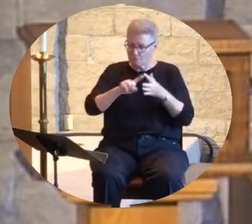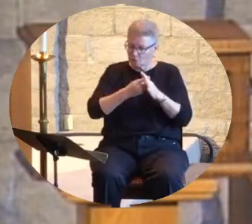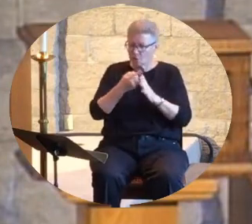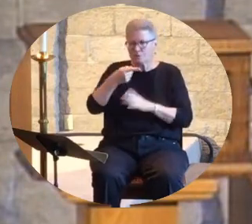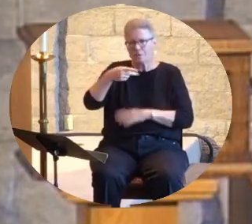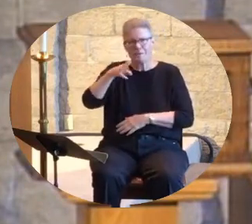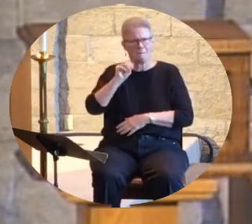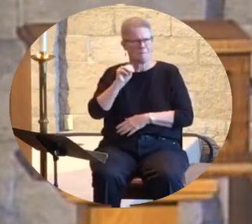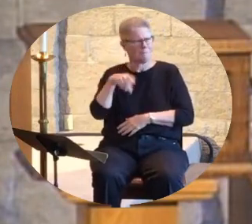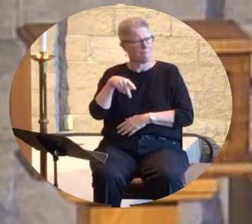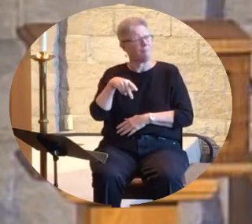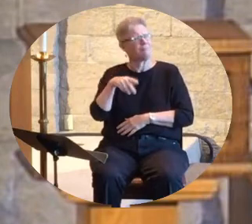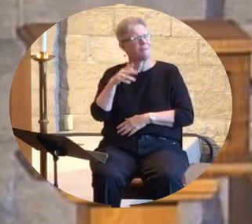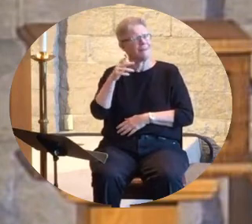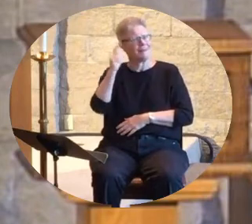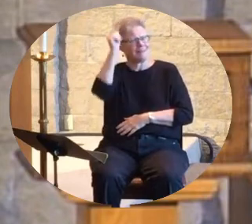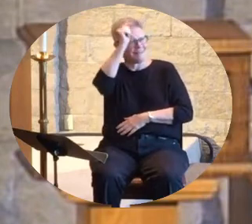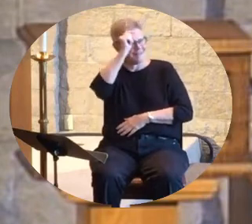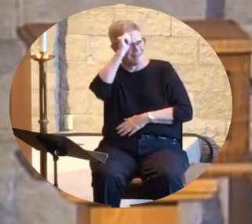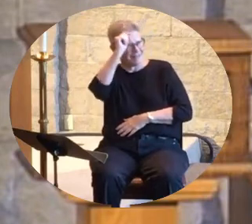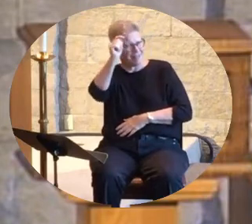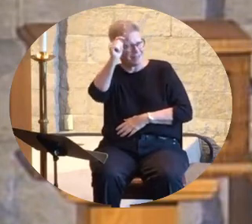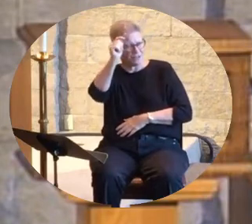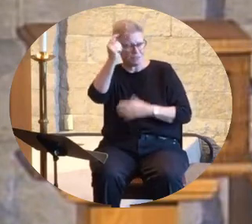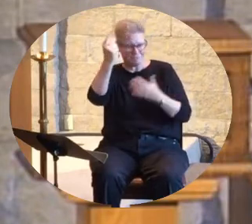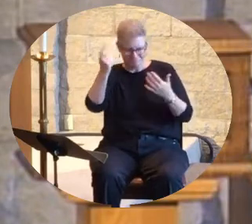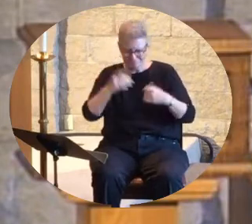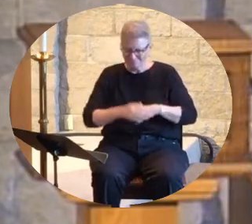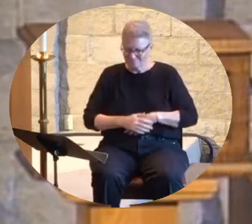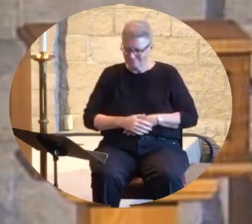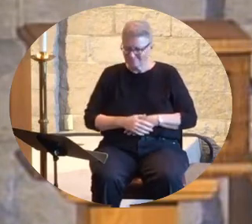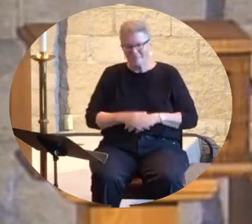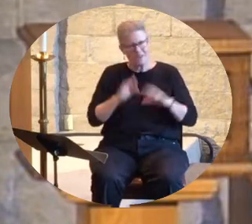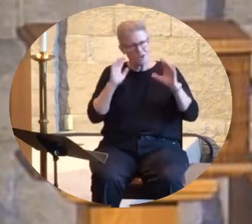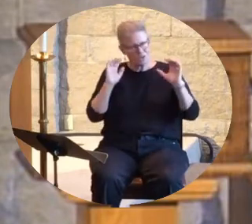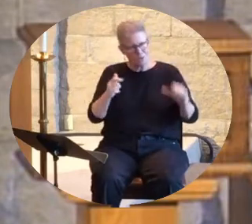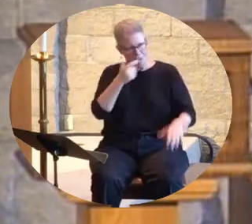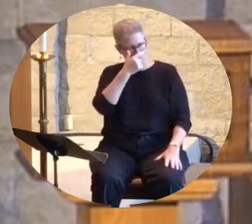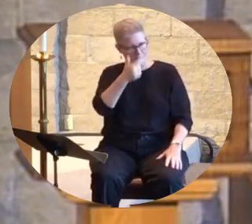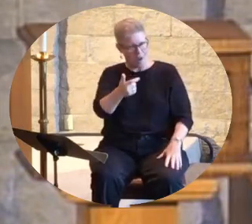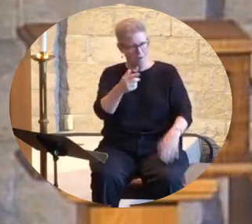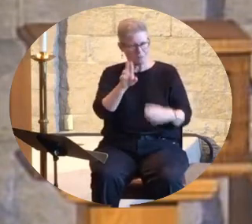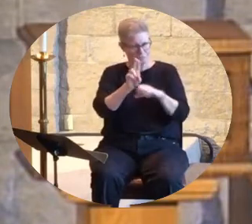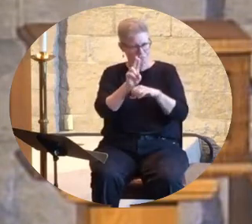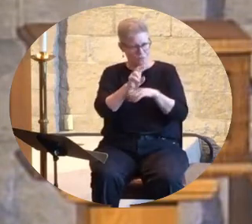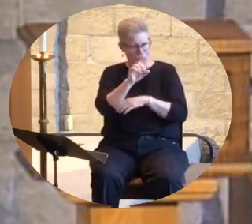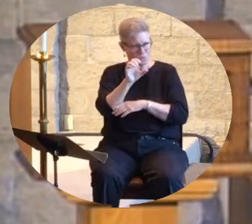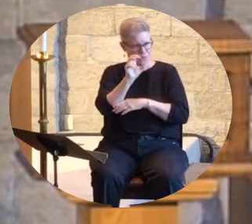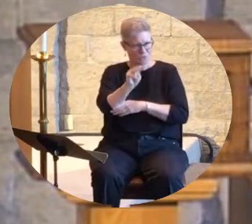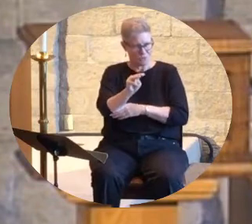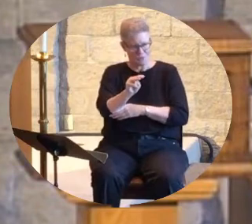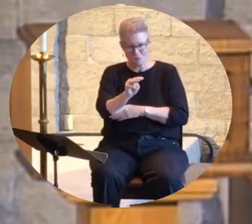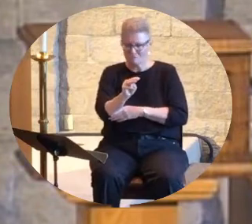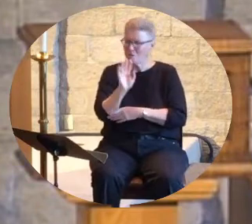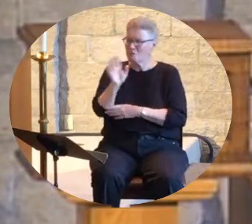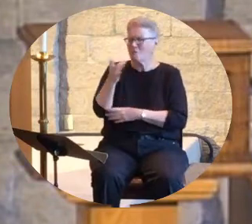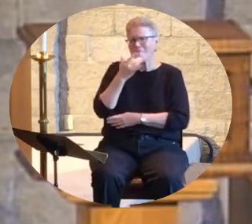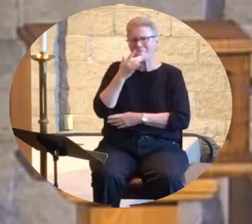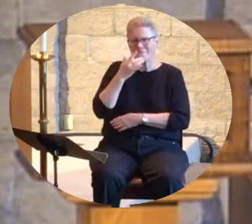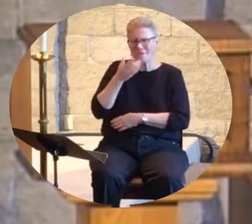p.m. Zoom in with your favorite beverage and explore various